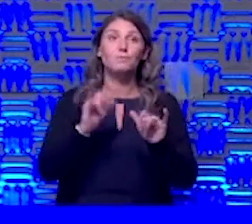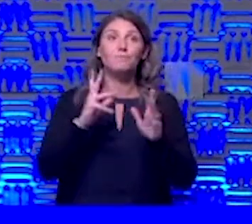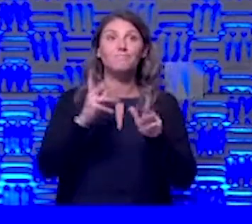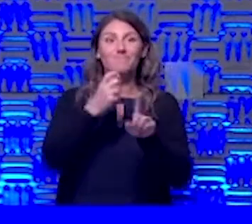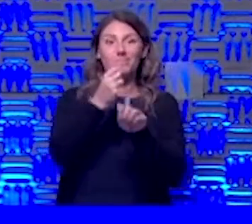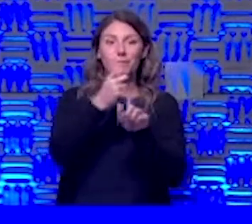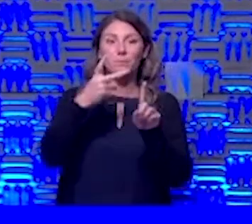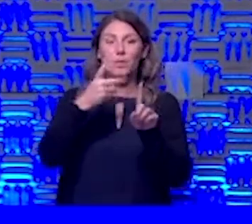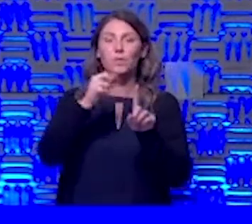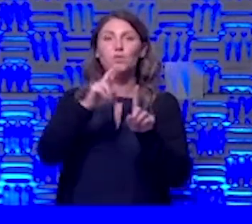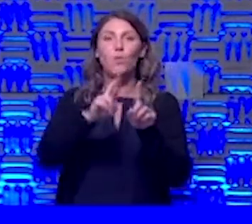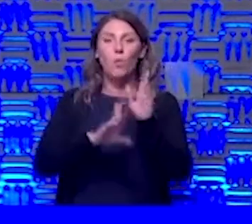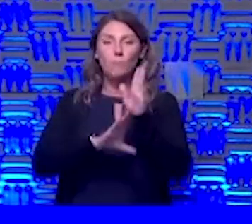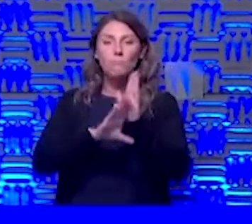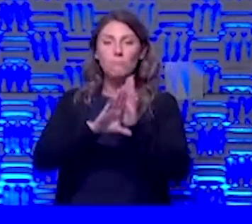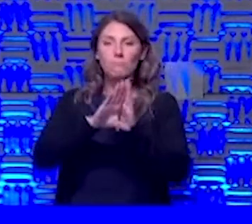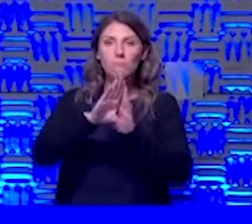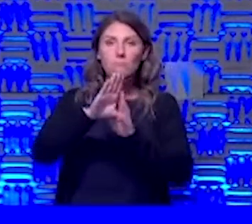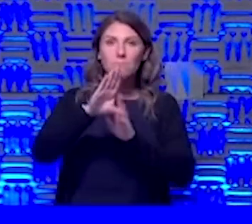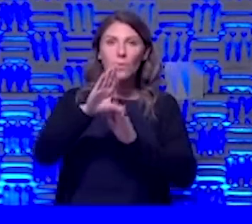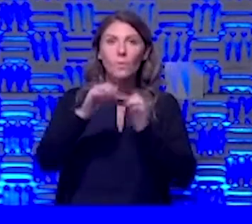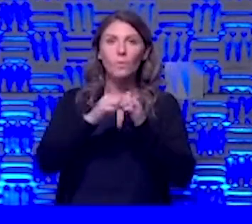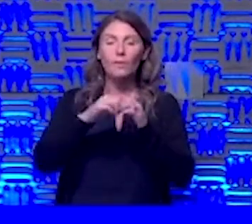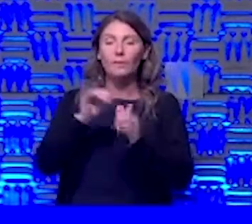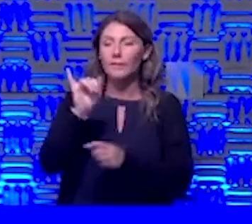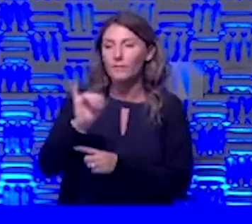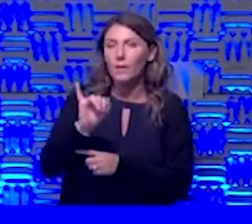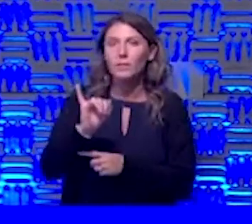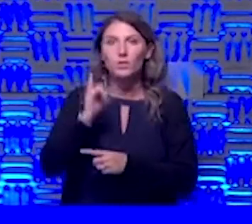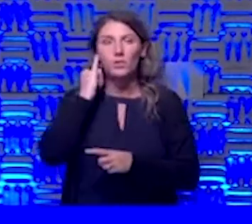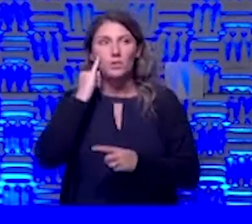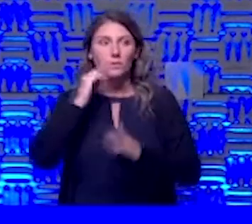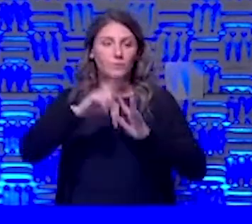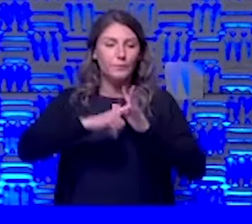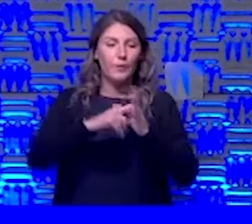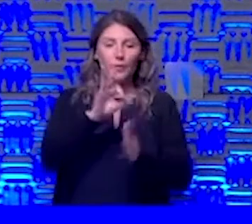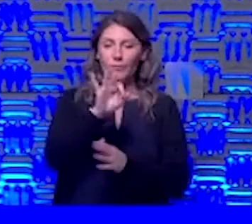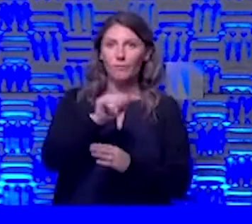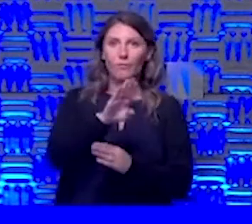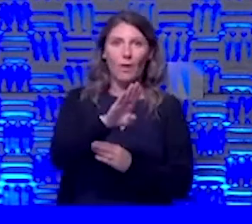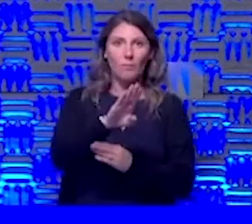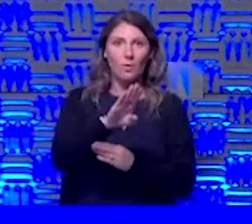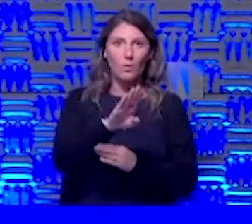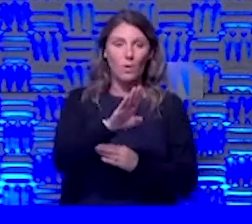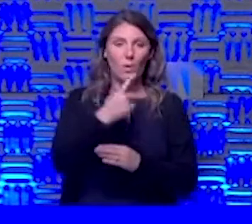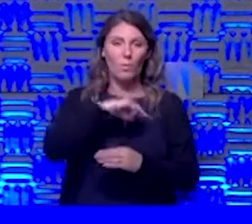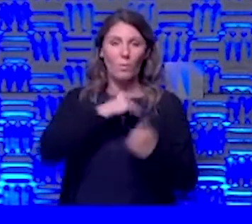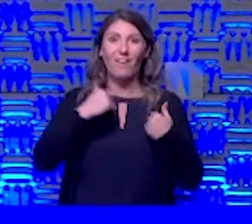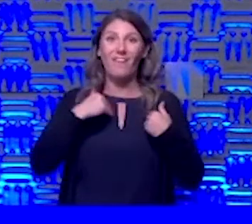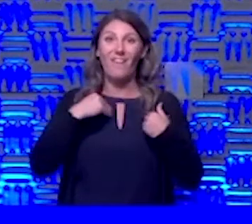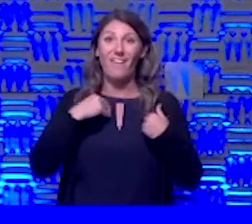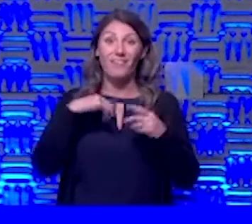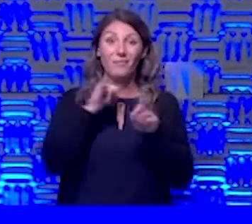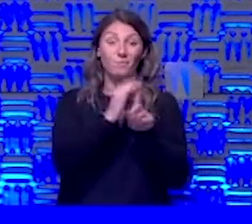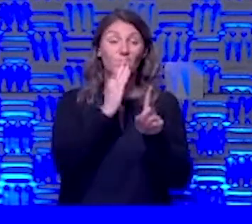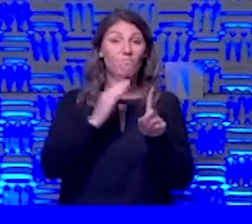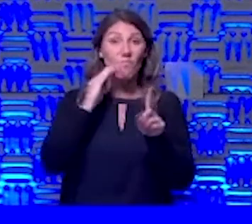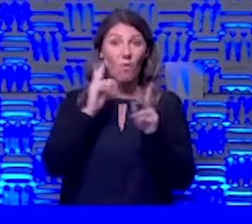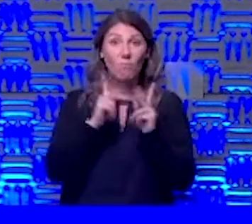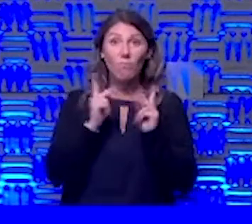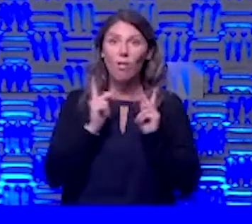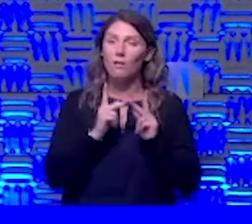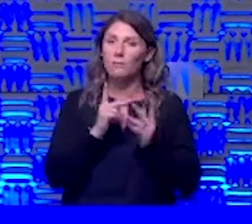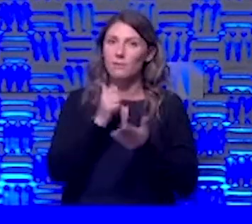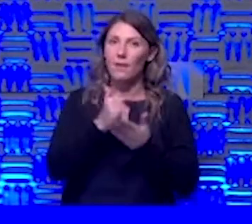expansion or inflammation mode of the infection. If we started from, say, February, we did have the shelter in place, which I think really helped a lot.